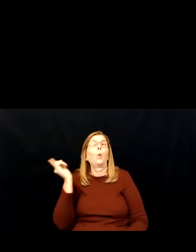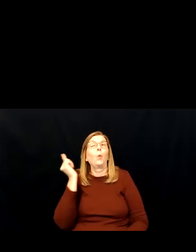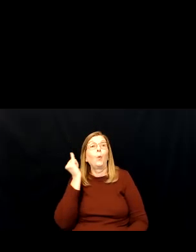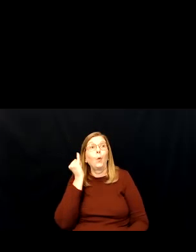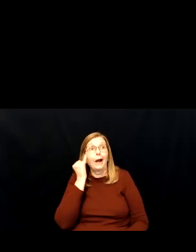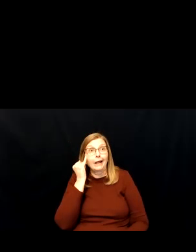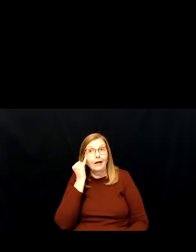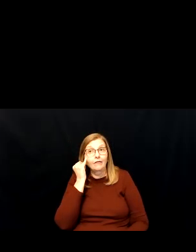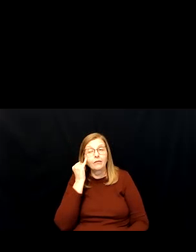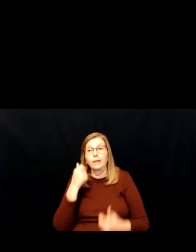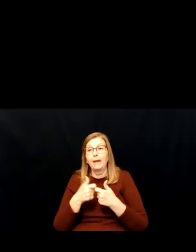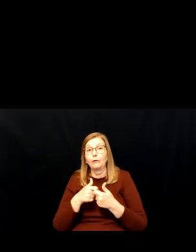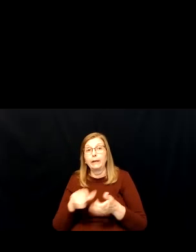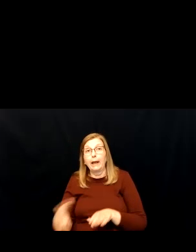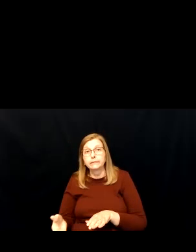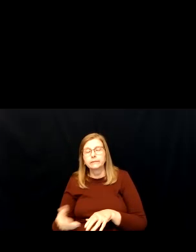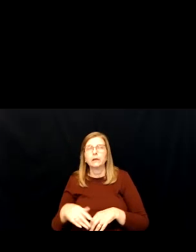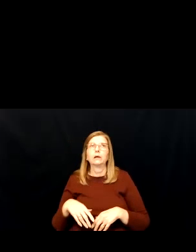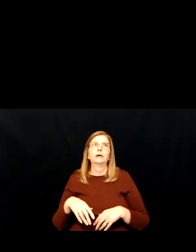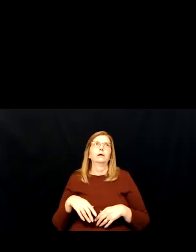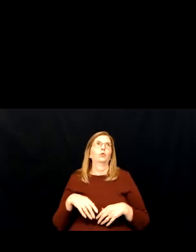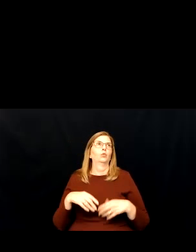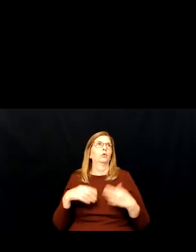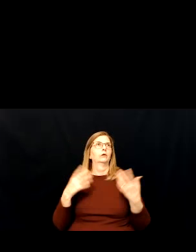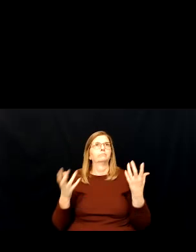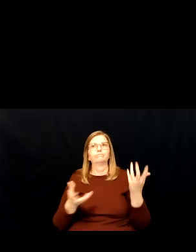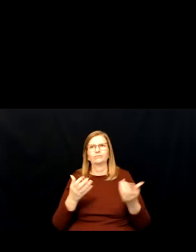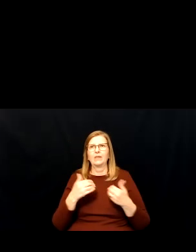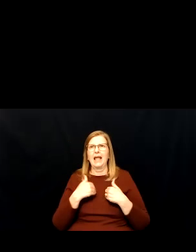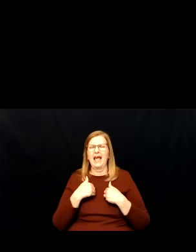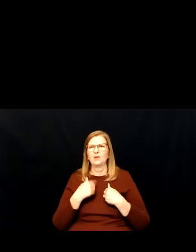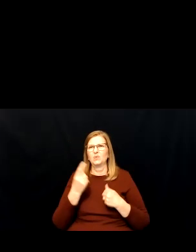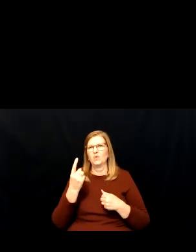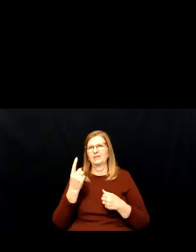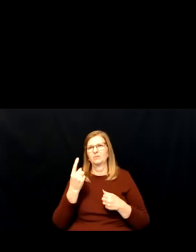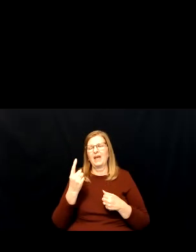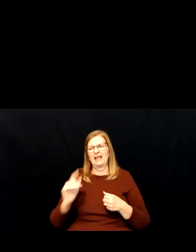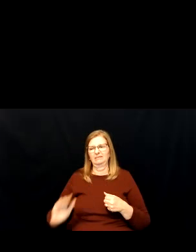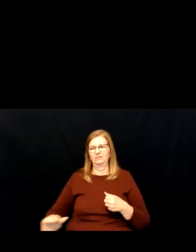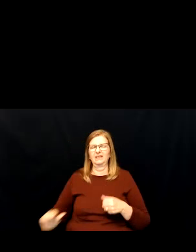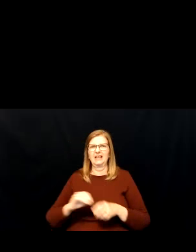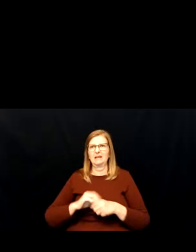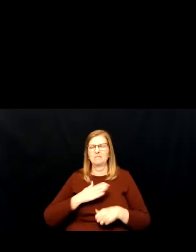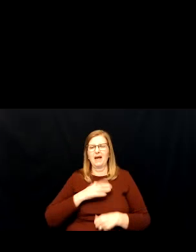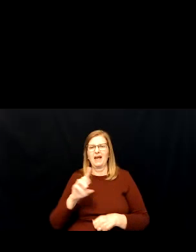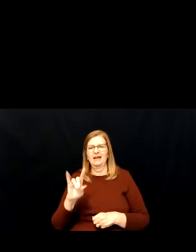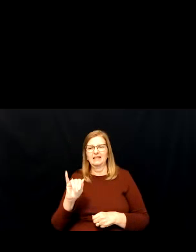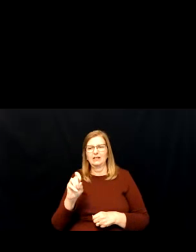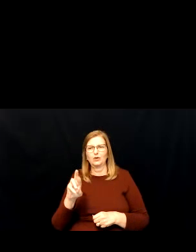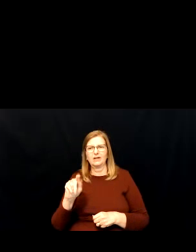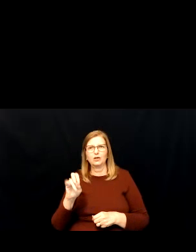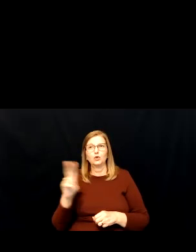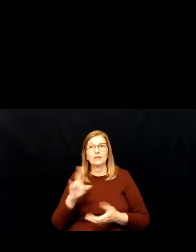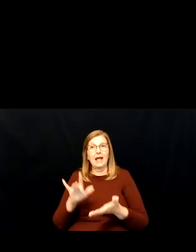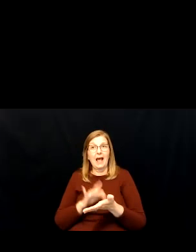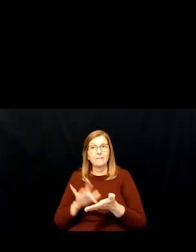the battery dies, or we had a little one, or I had a little one in my dissertation who used an iPad with the